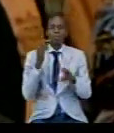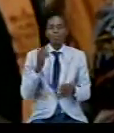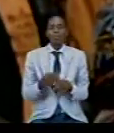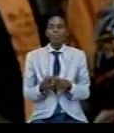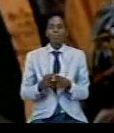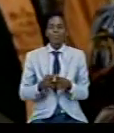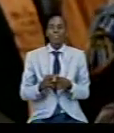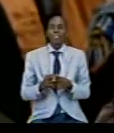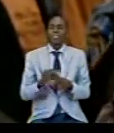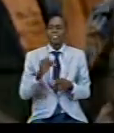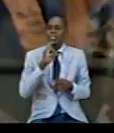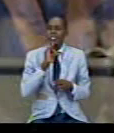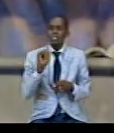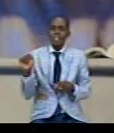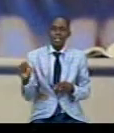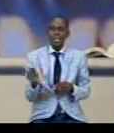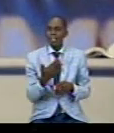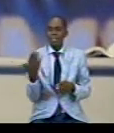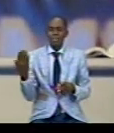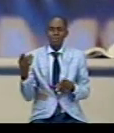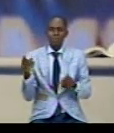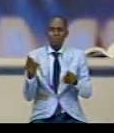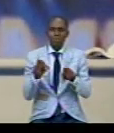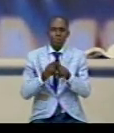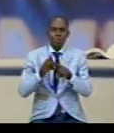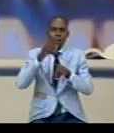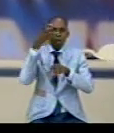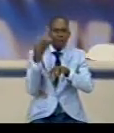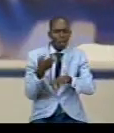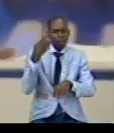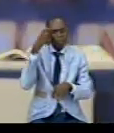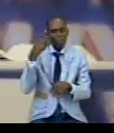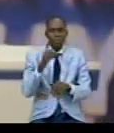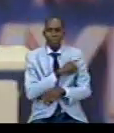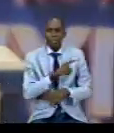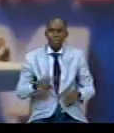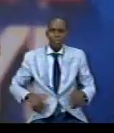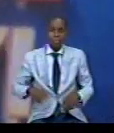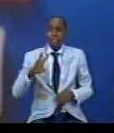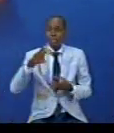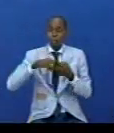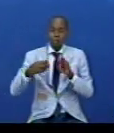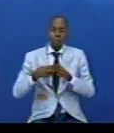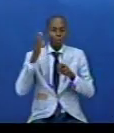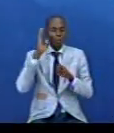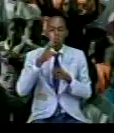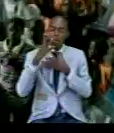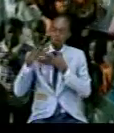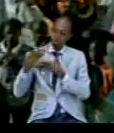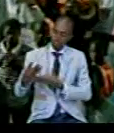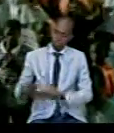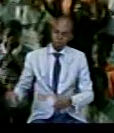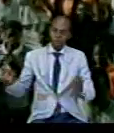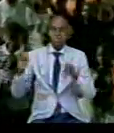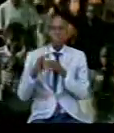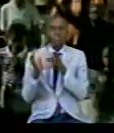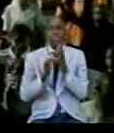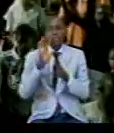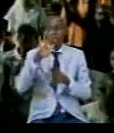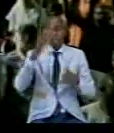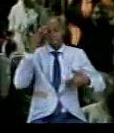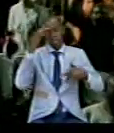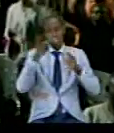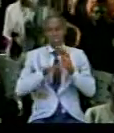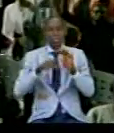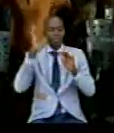too hard for the Lord? Your problems will be solved. Your sicknesses will